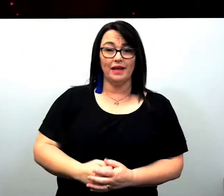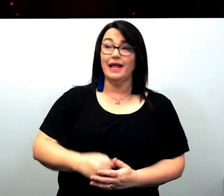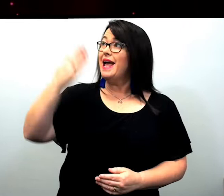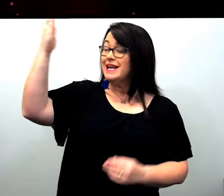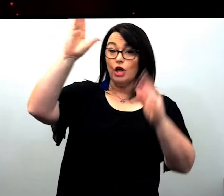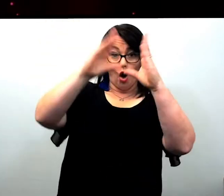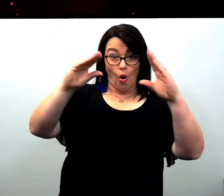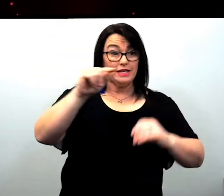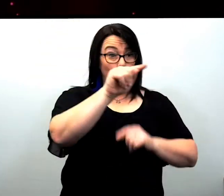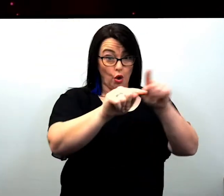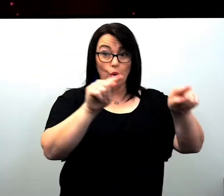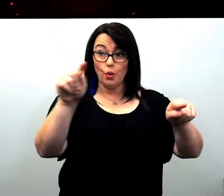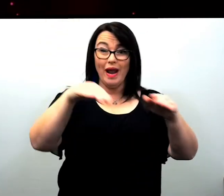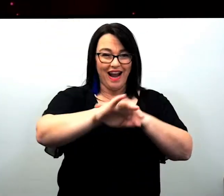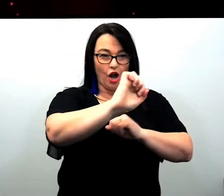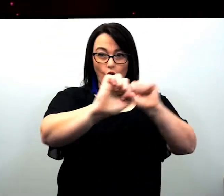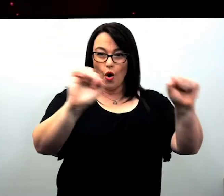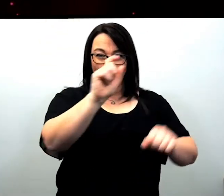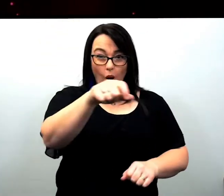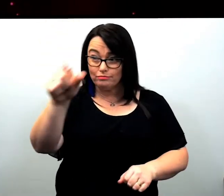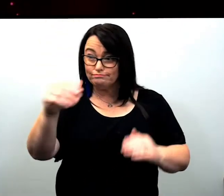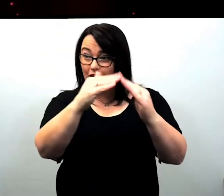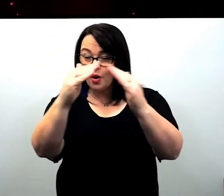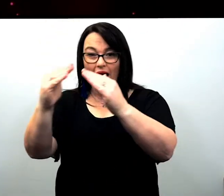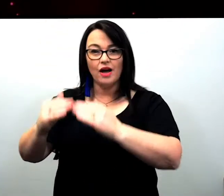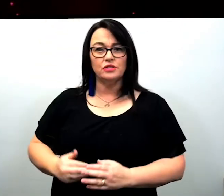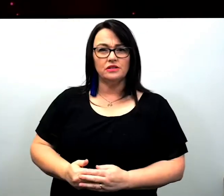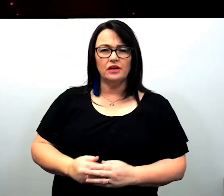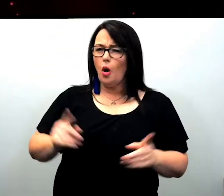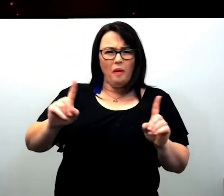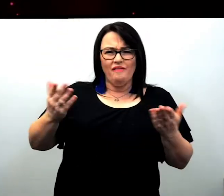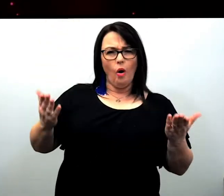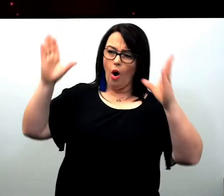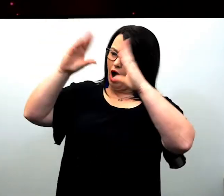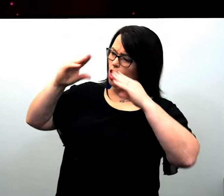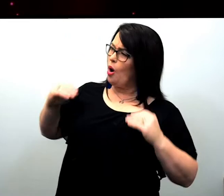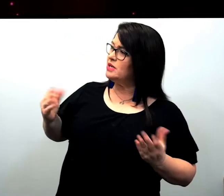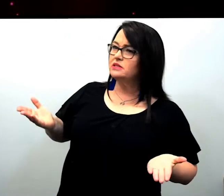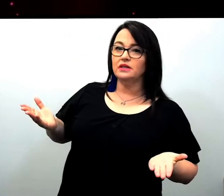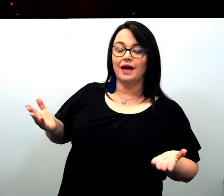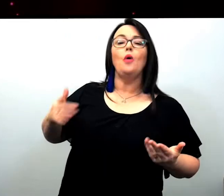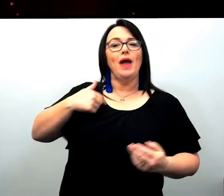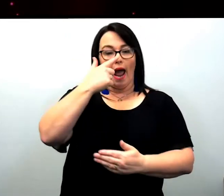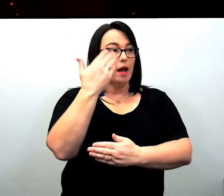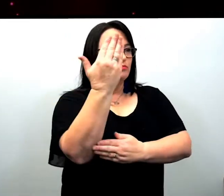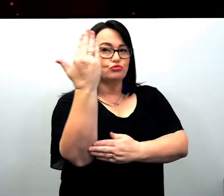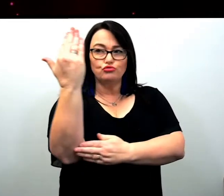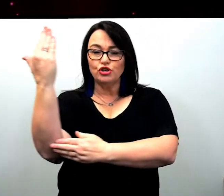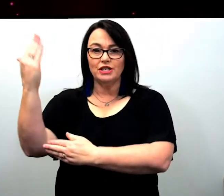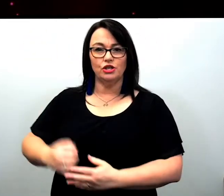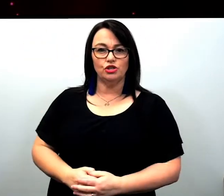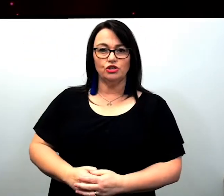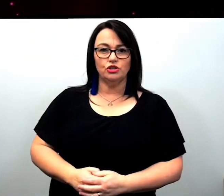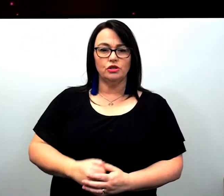me." He's anointed me to what? To preach the gospel to the poor. He has sent me to heal the brokenhearted. There